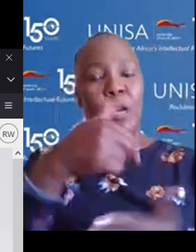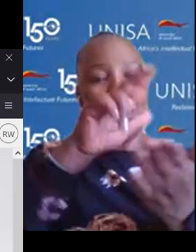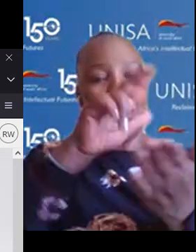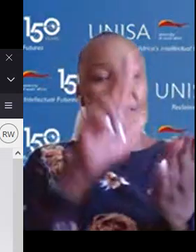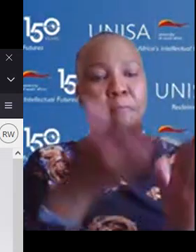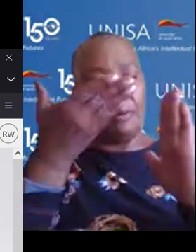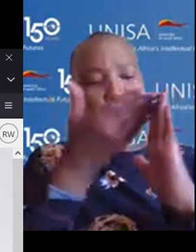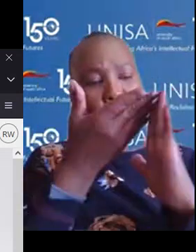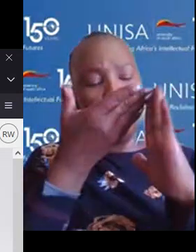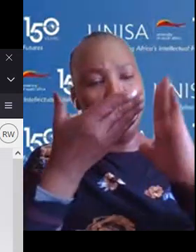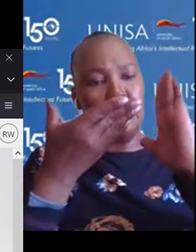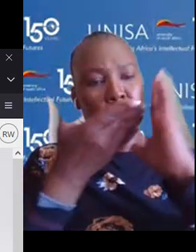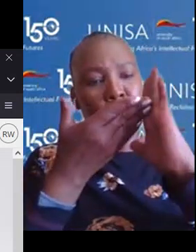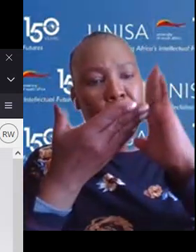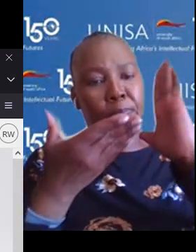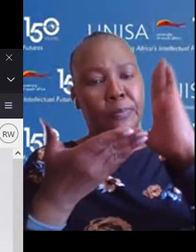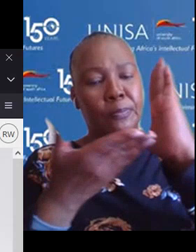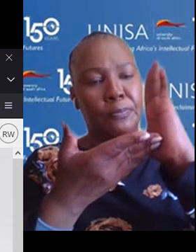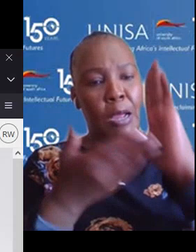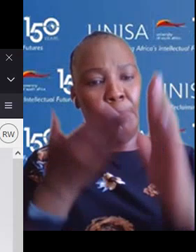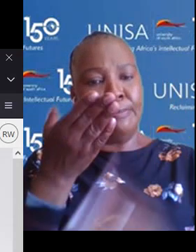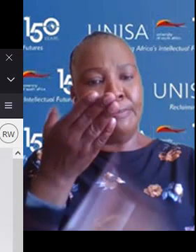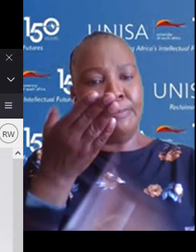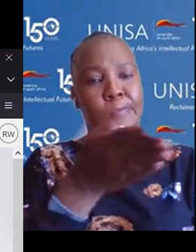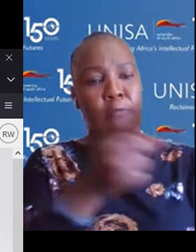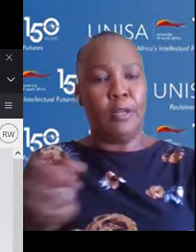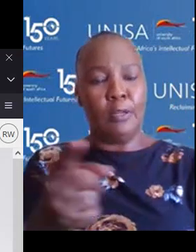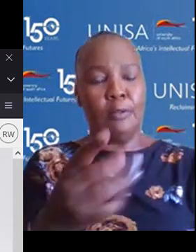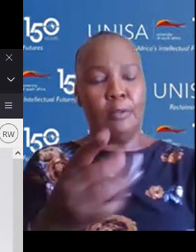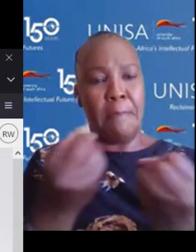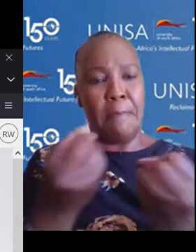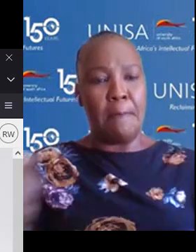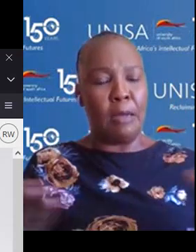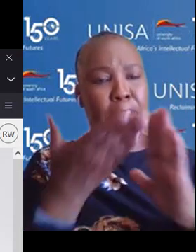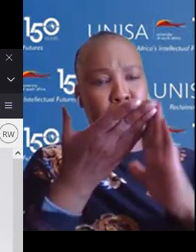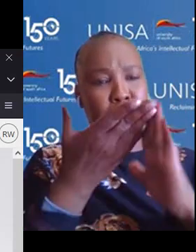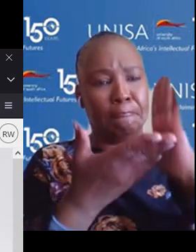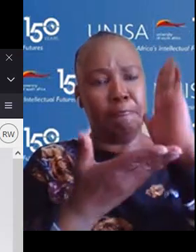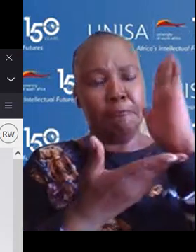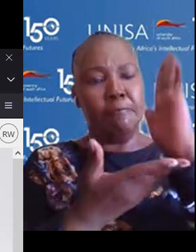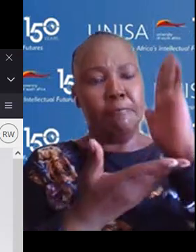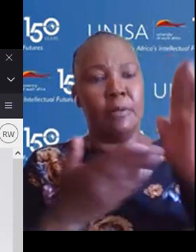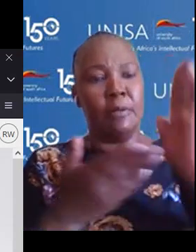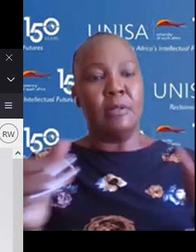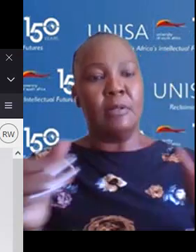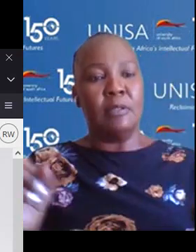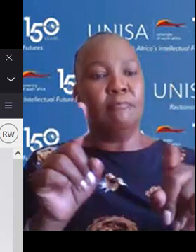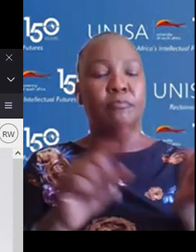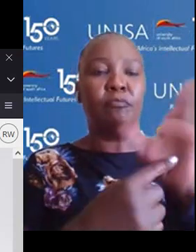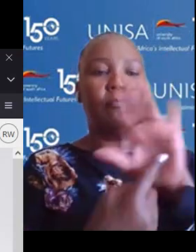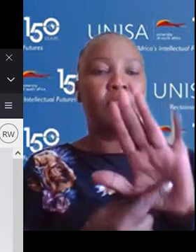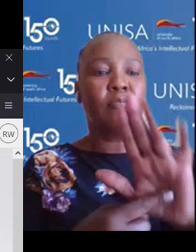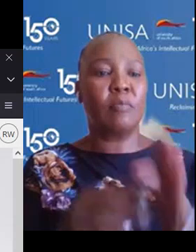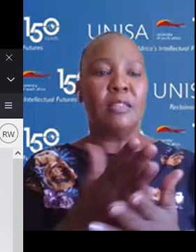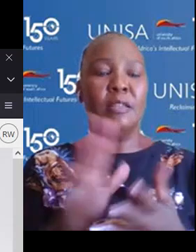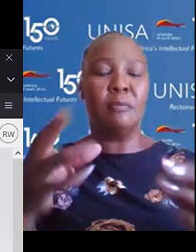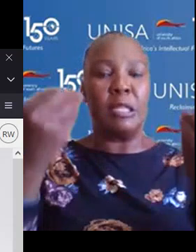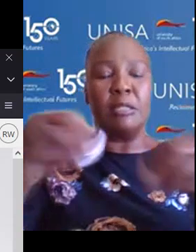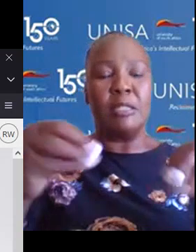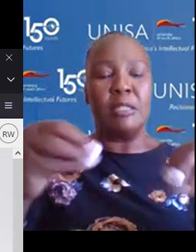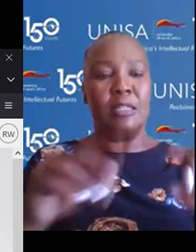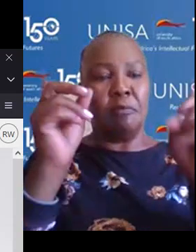all the apps that's available to you. So as you can see, there is quite a lot. So for instance, there's some that's very business specific,